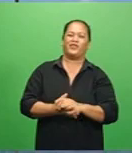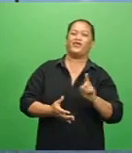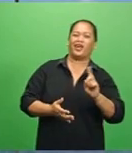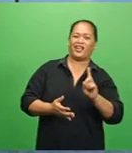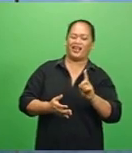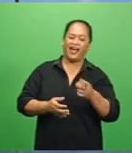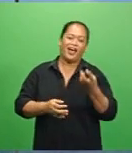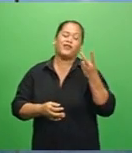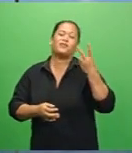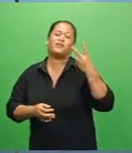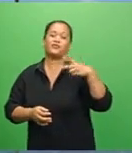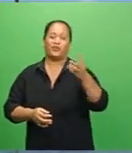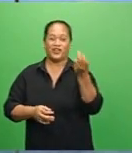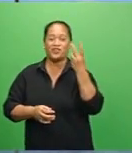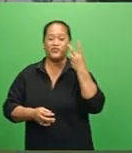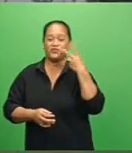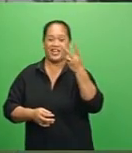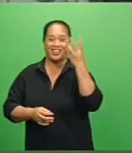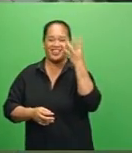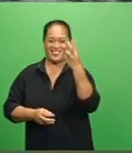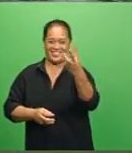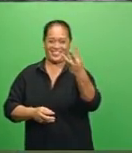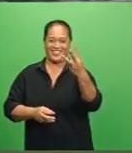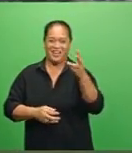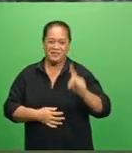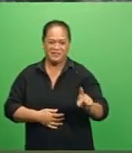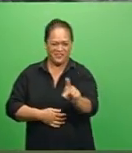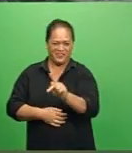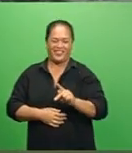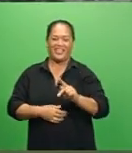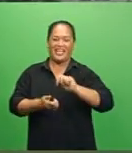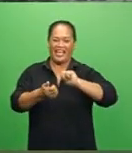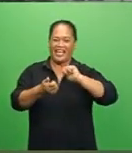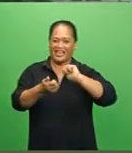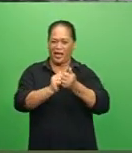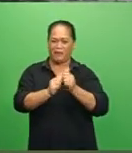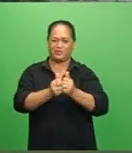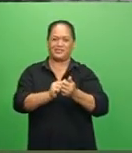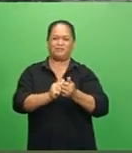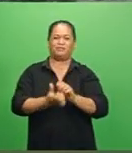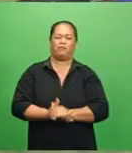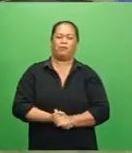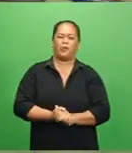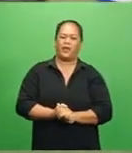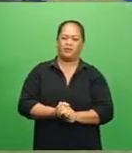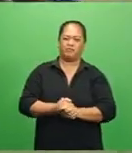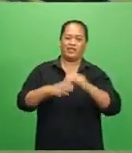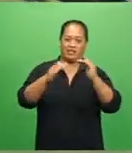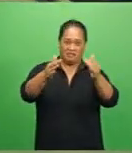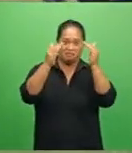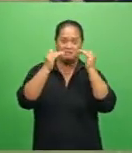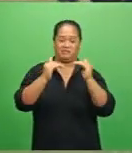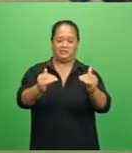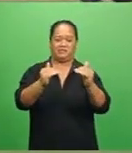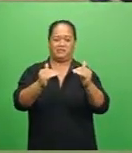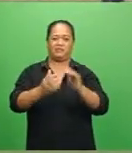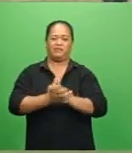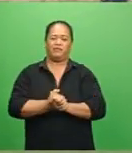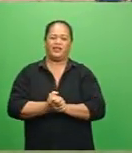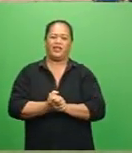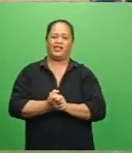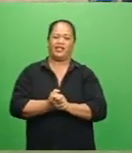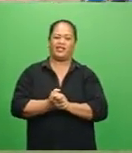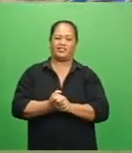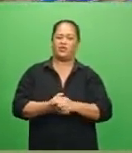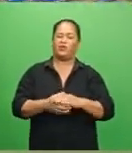2023 Pacific Games. The Federation is now focusing on the upcoming elite competition next month. Touch Fiji is